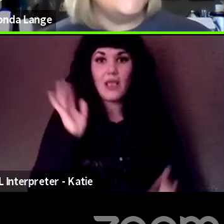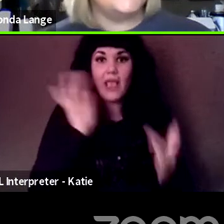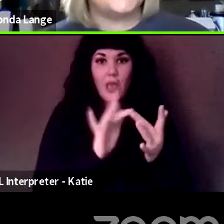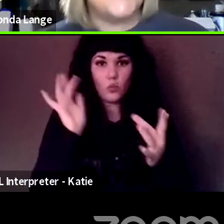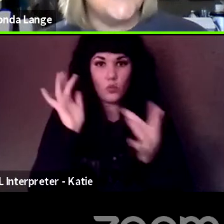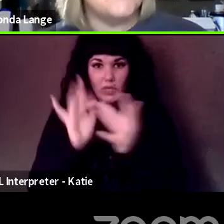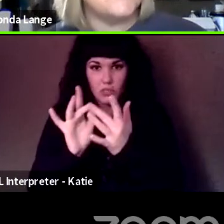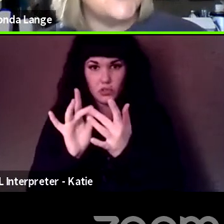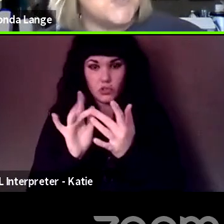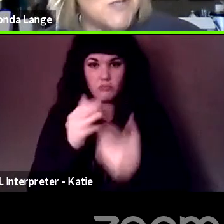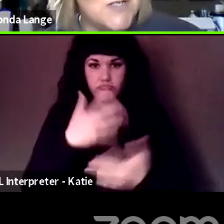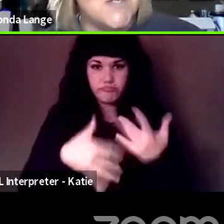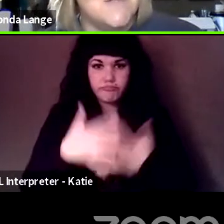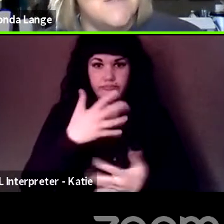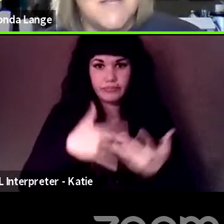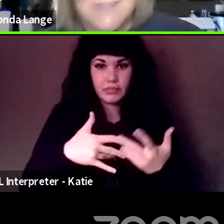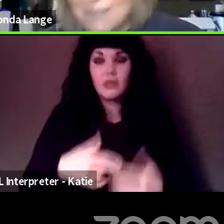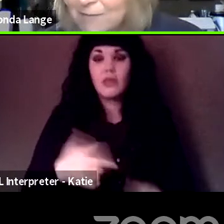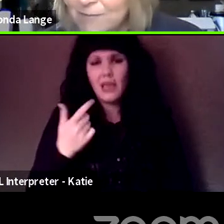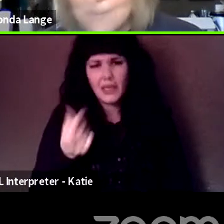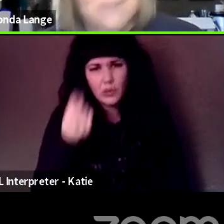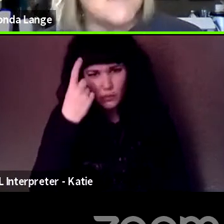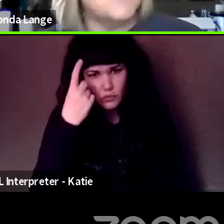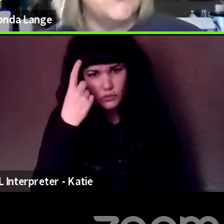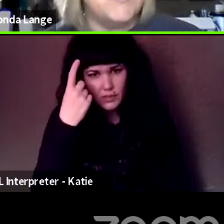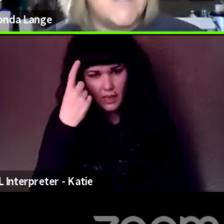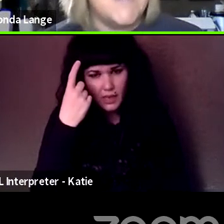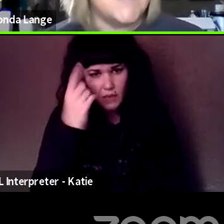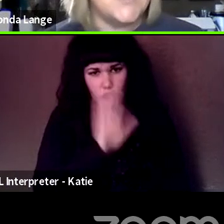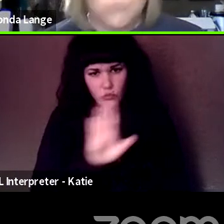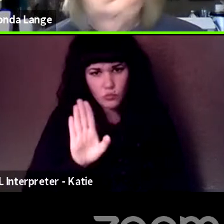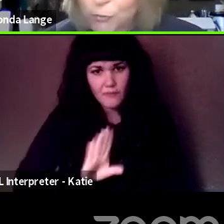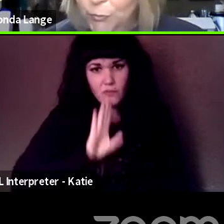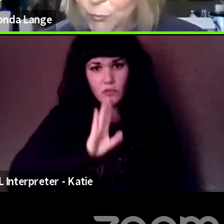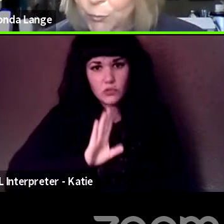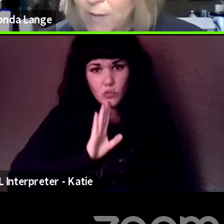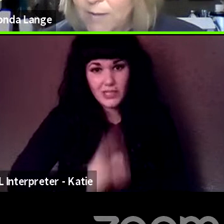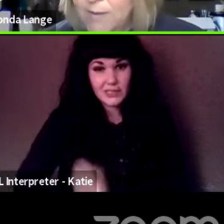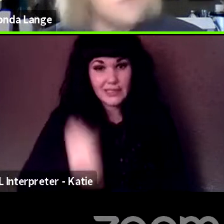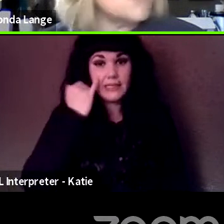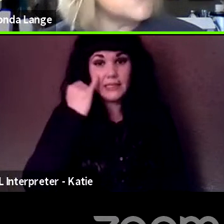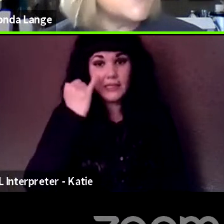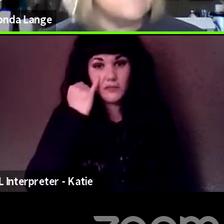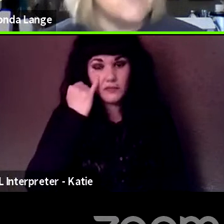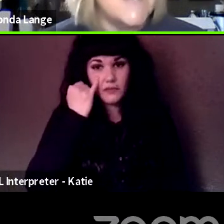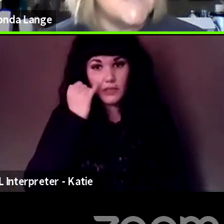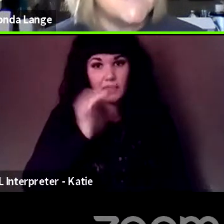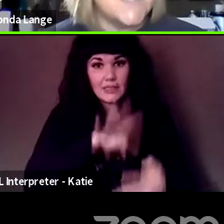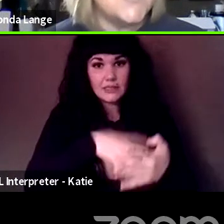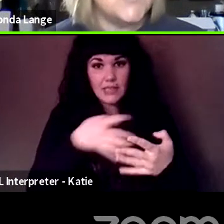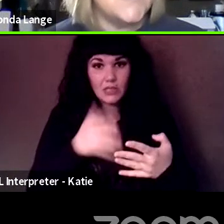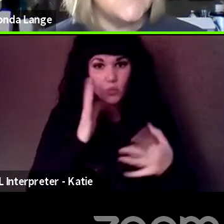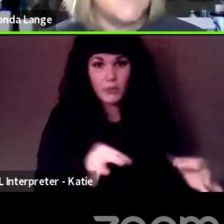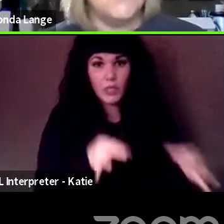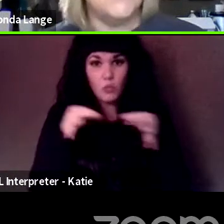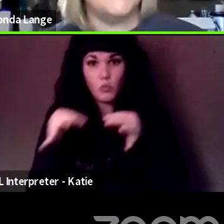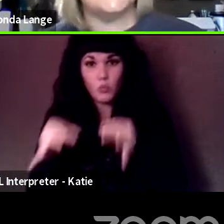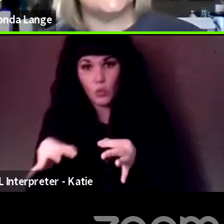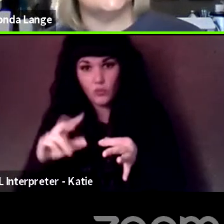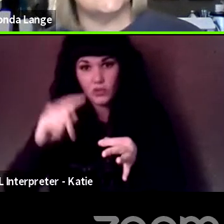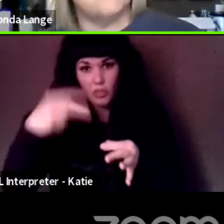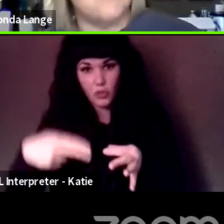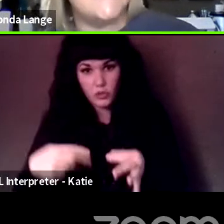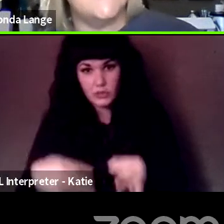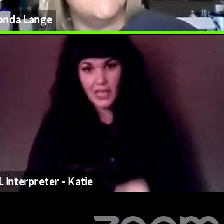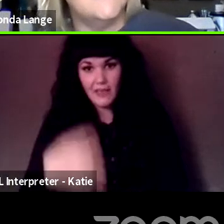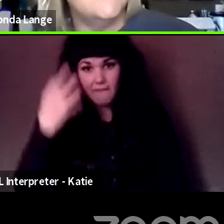while I understand the frustration that if this is moved back to the Thursday, Friday schedule, that I will be